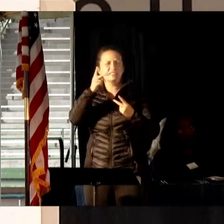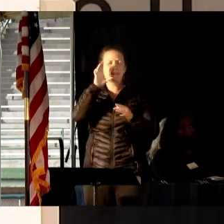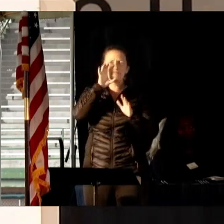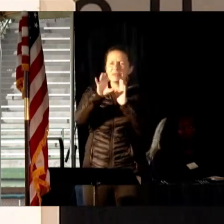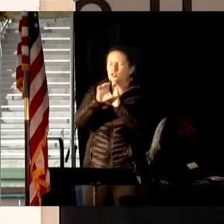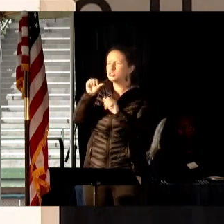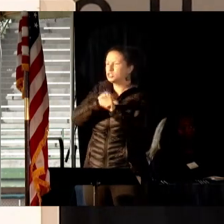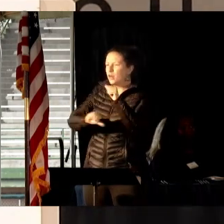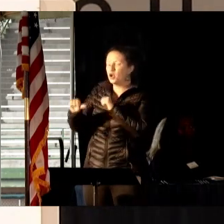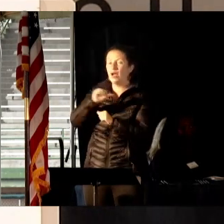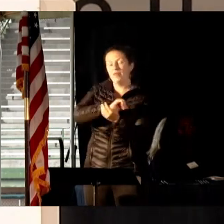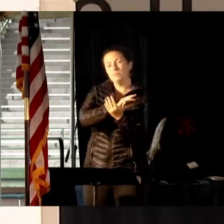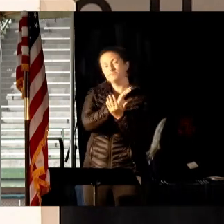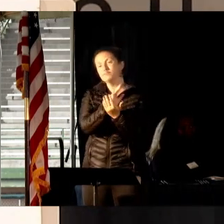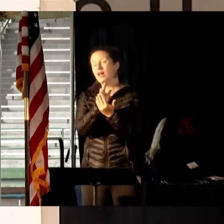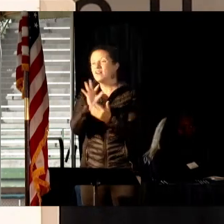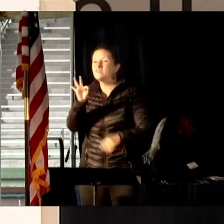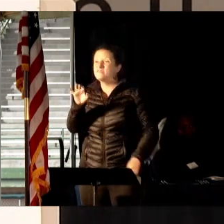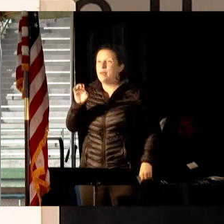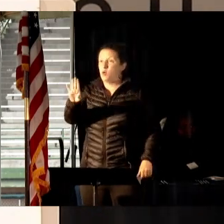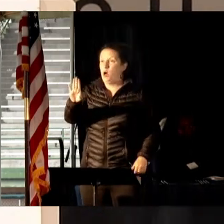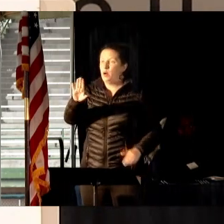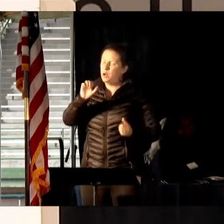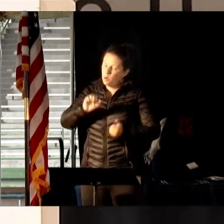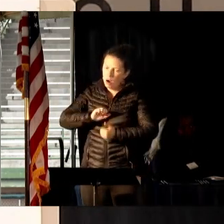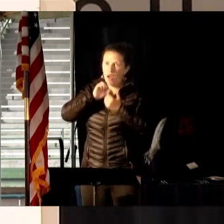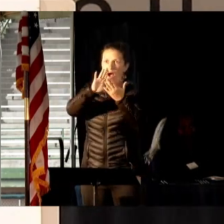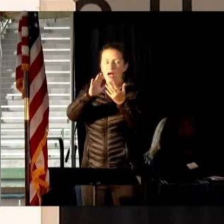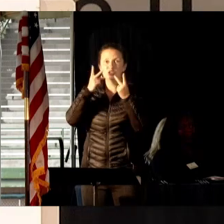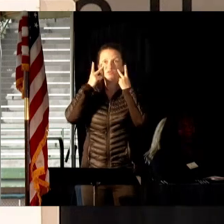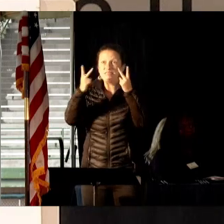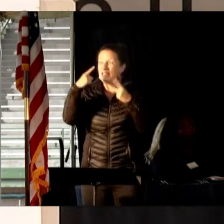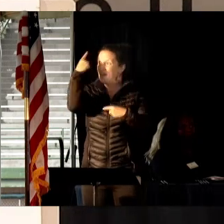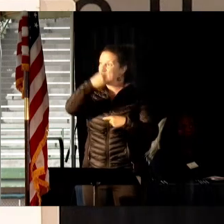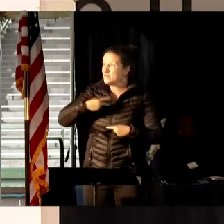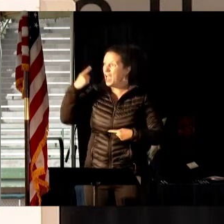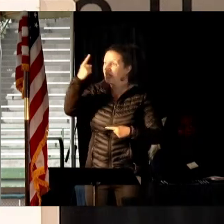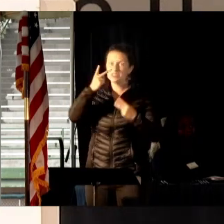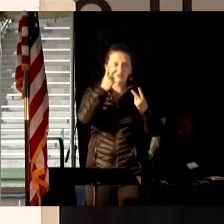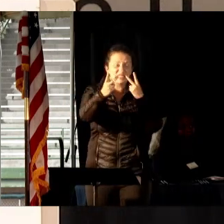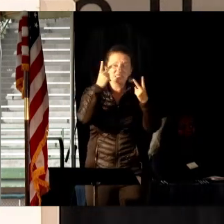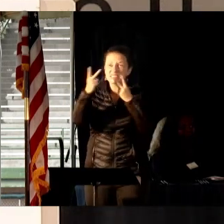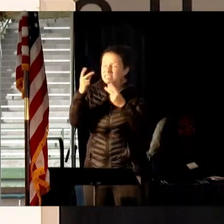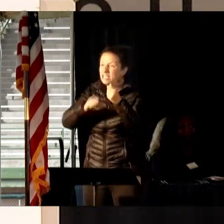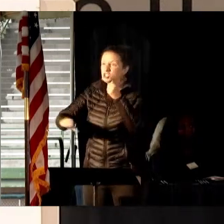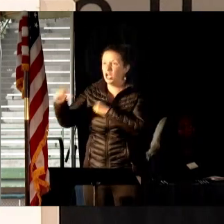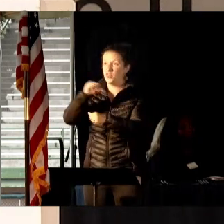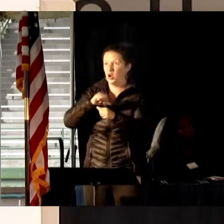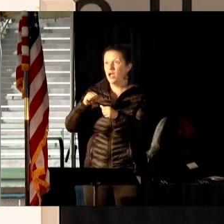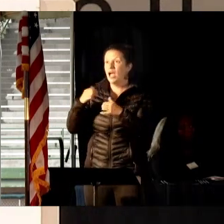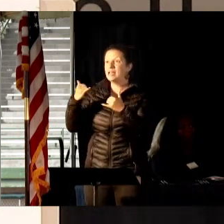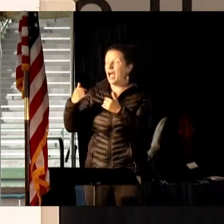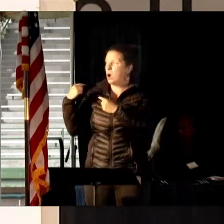each other's faces in person once again. And here we are now, 819 days later.